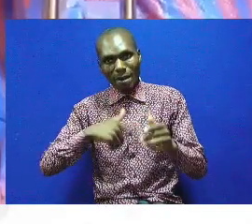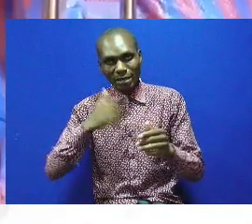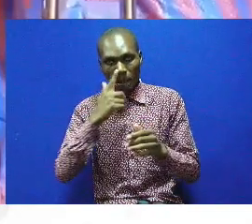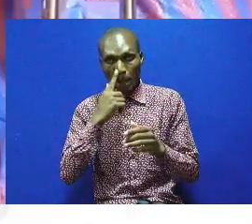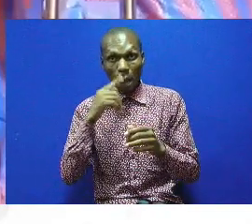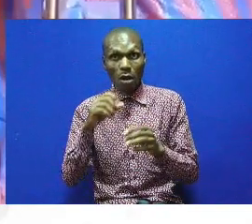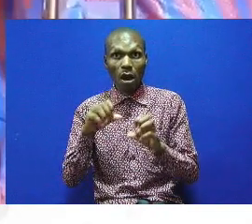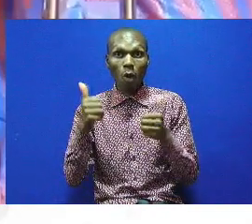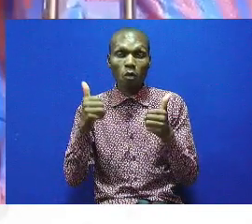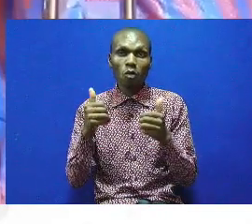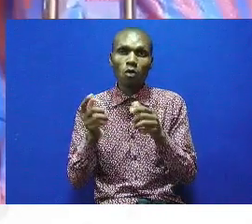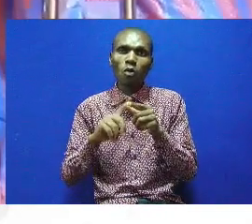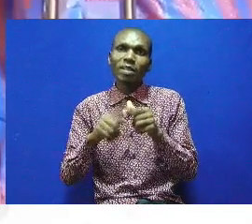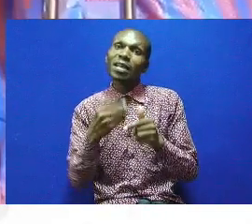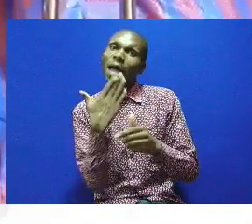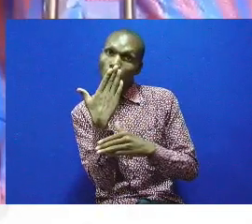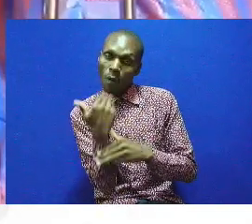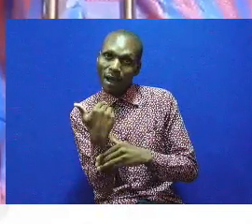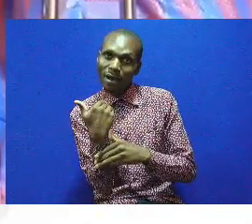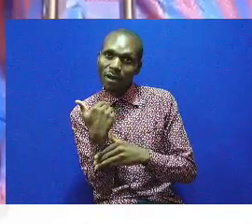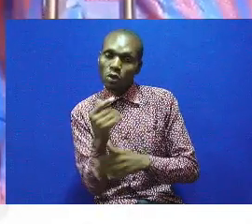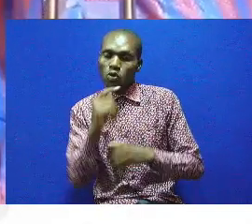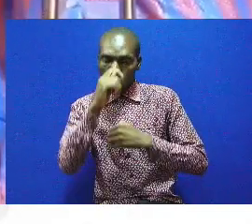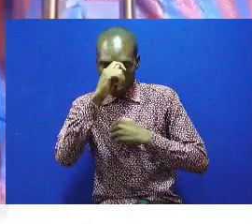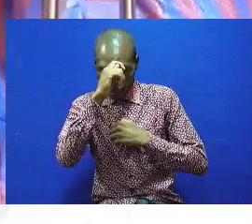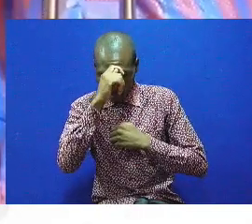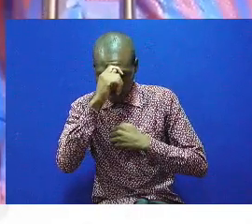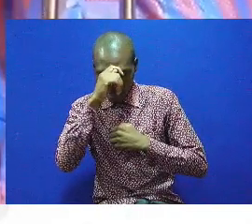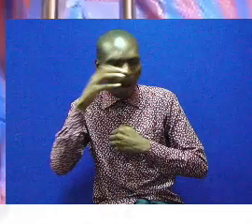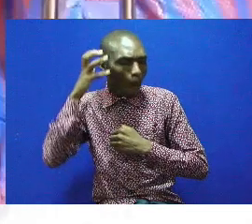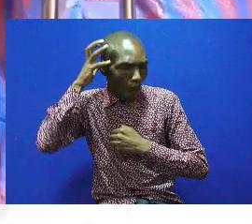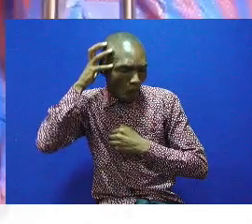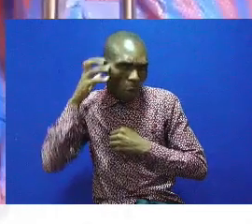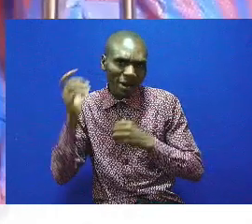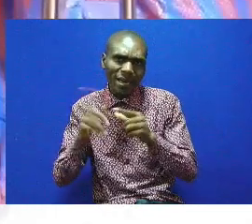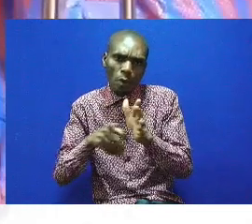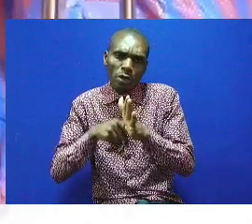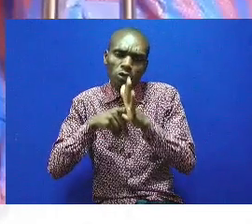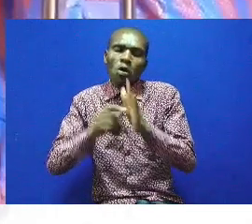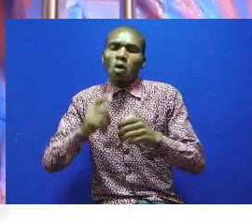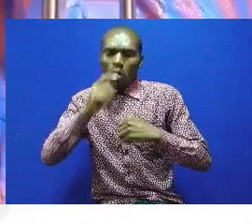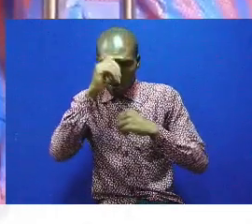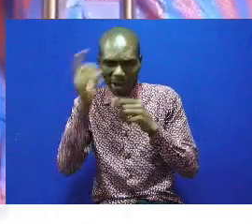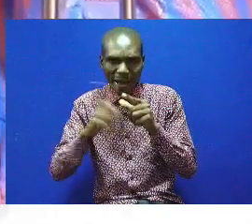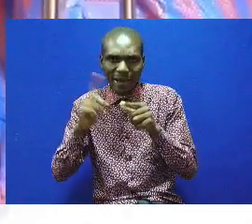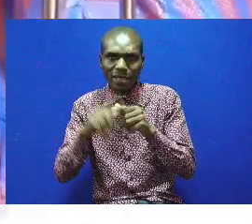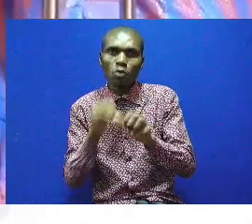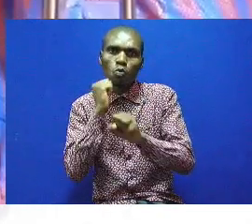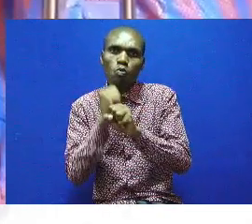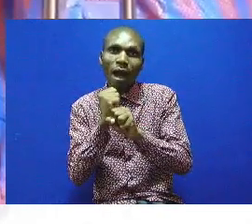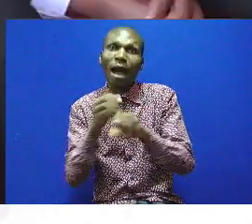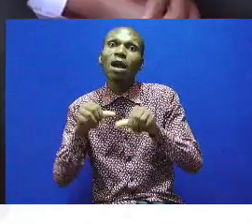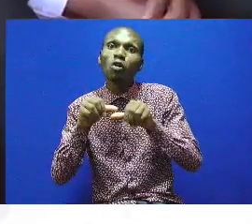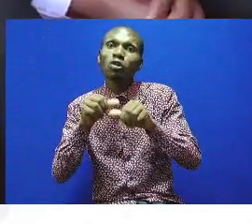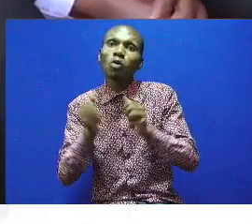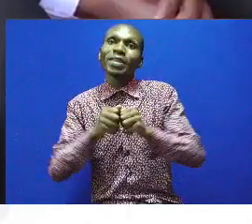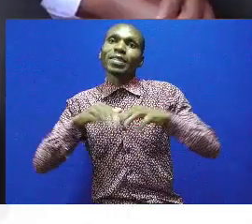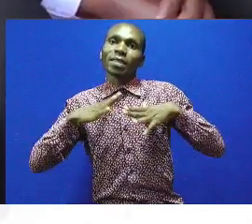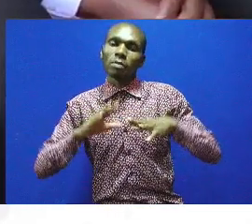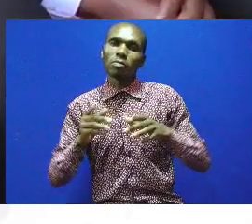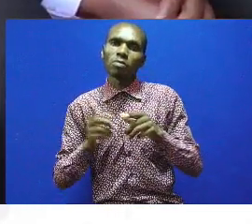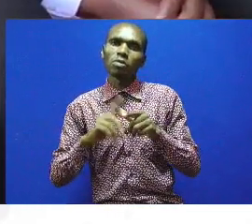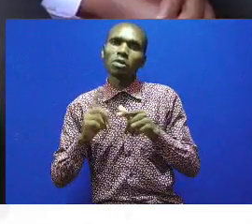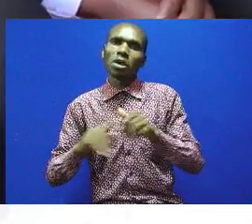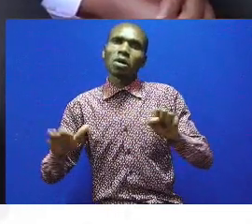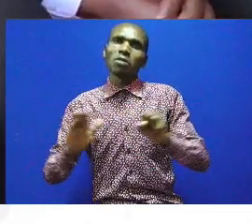bon ndagete musike umugabano ito toma maskani aye akorera abantu bayiga Oborendi